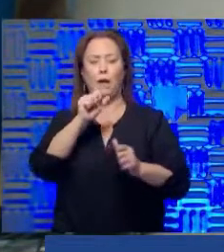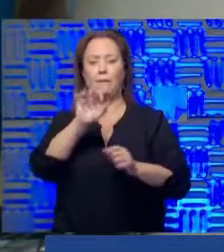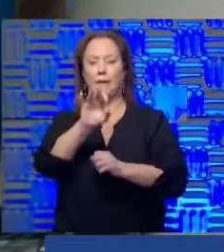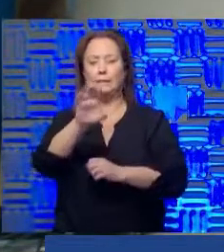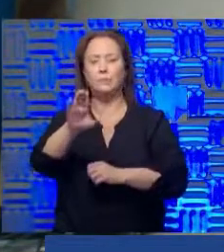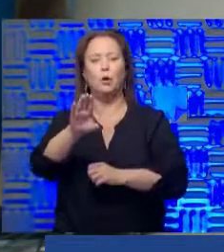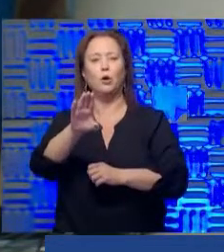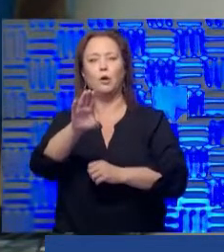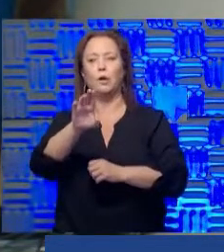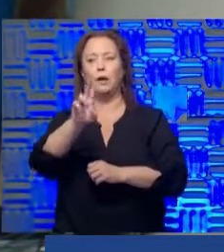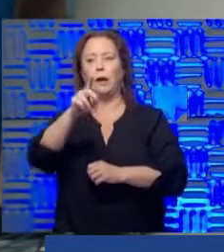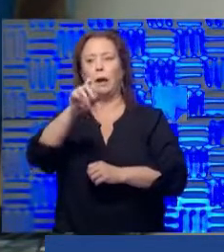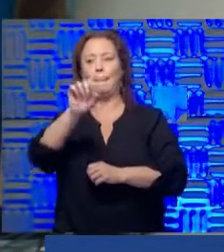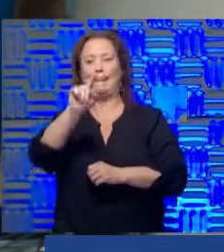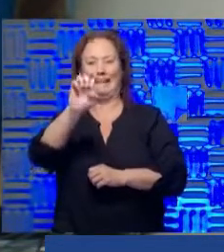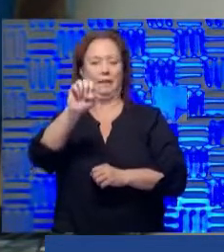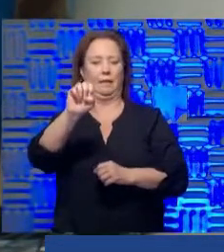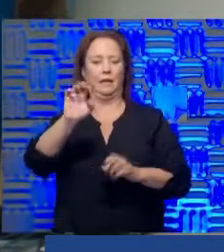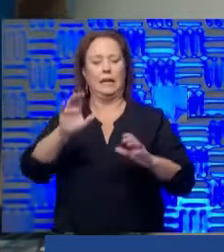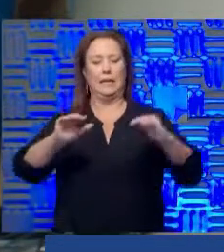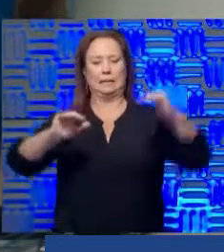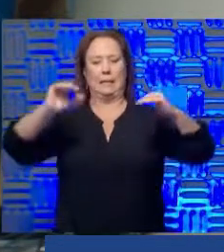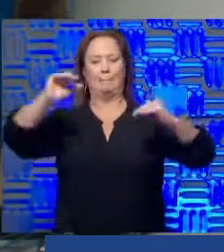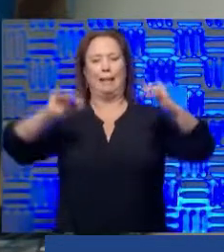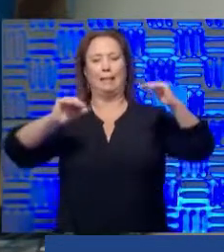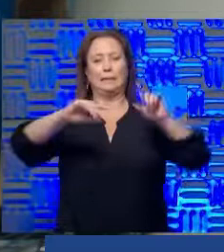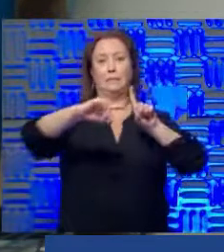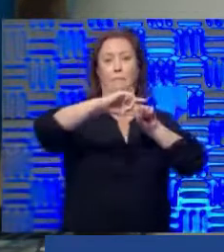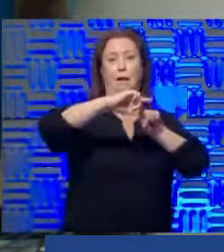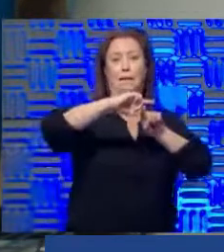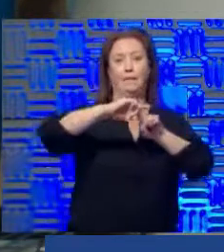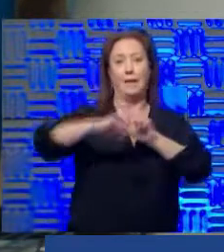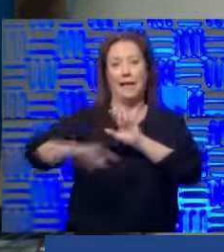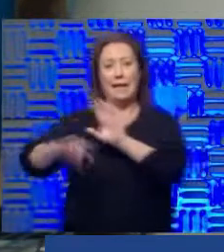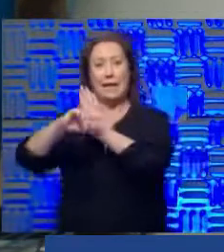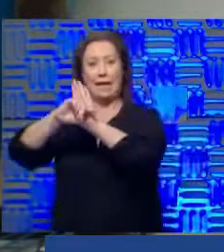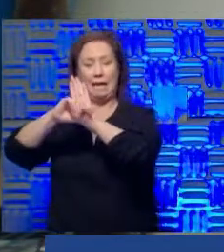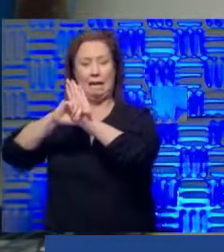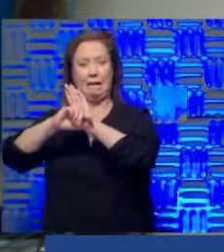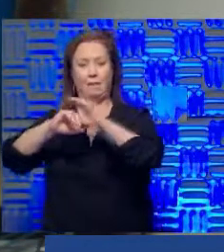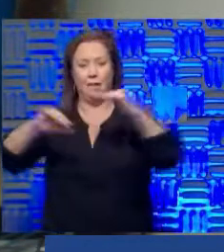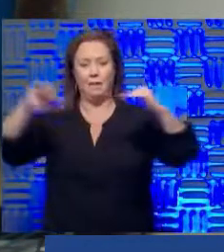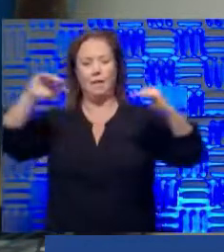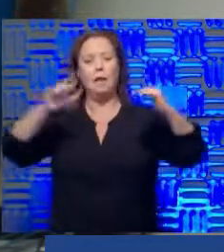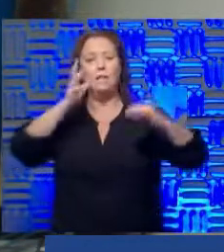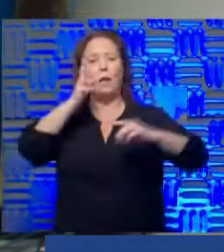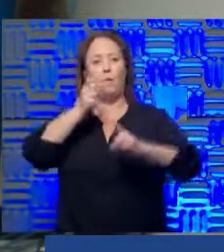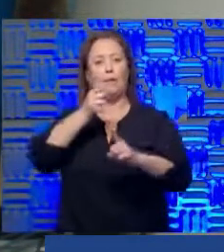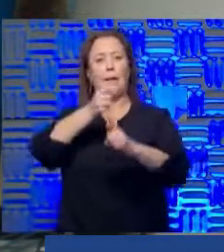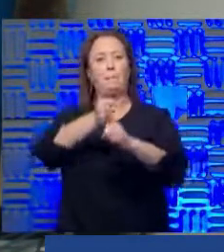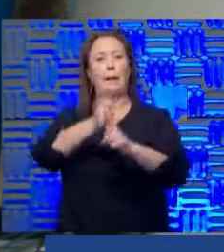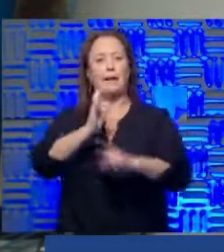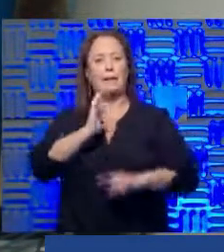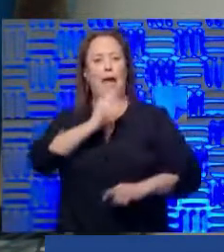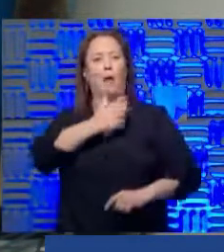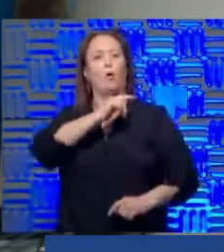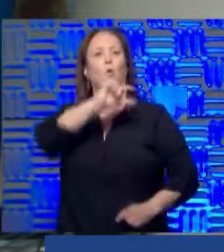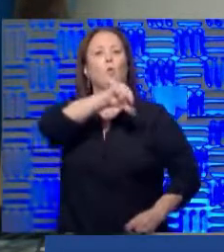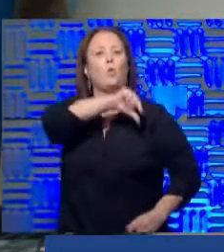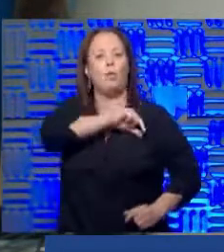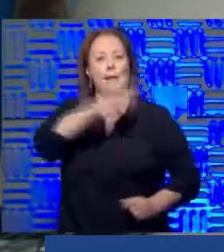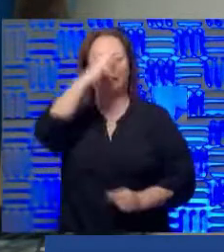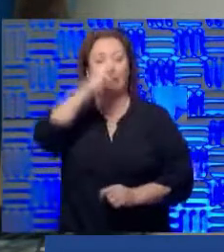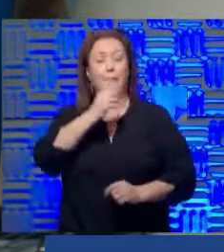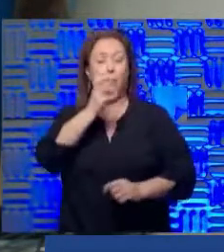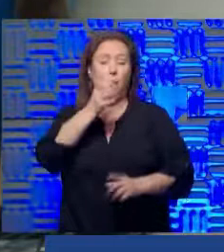or something like that. So it's this balance of positivity to negativity that will greatly impact our quality of sleep and also our